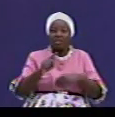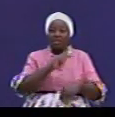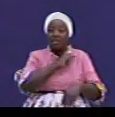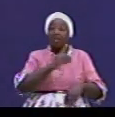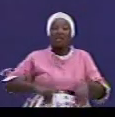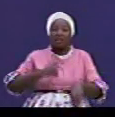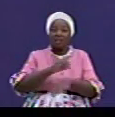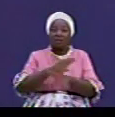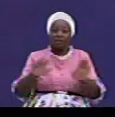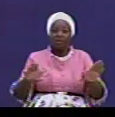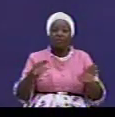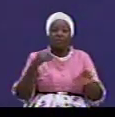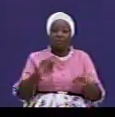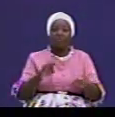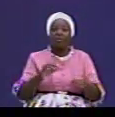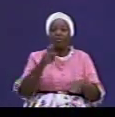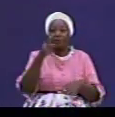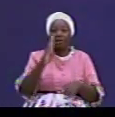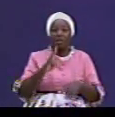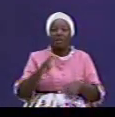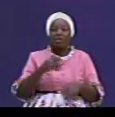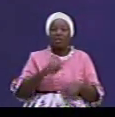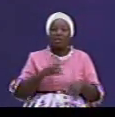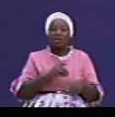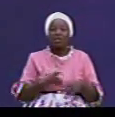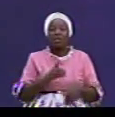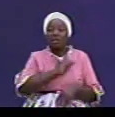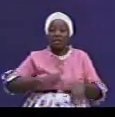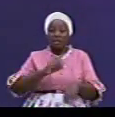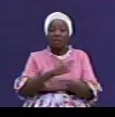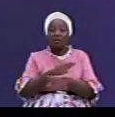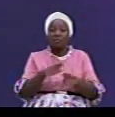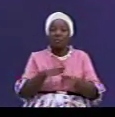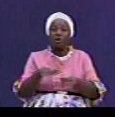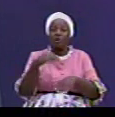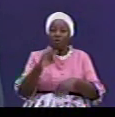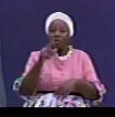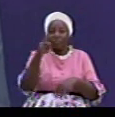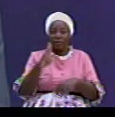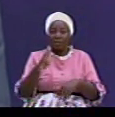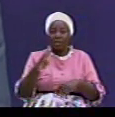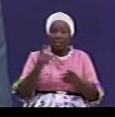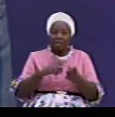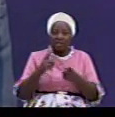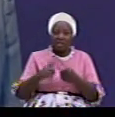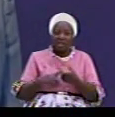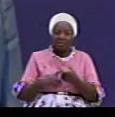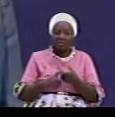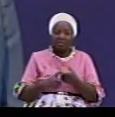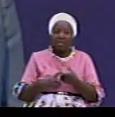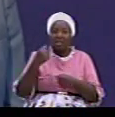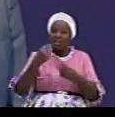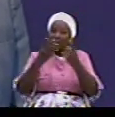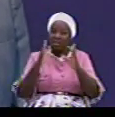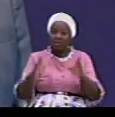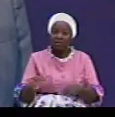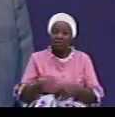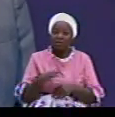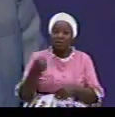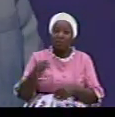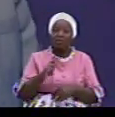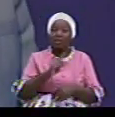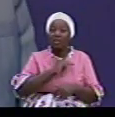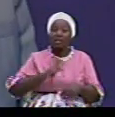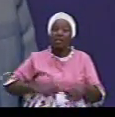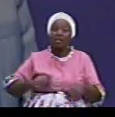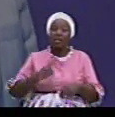God. Eden, a type, a symbol of the kingdom of God.